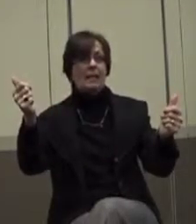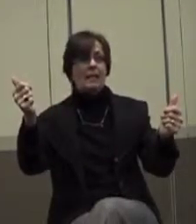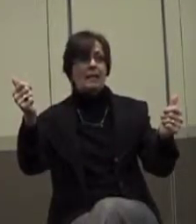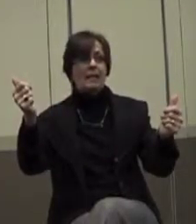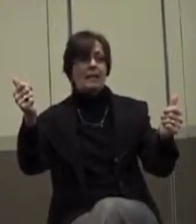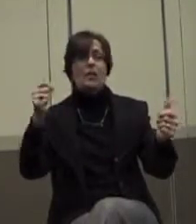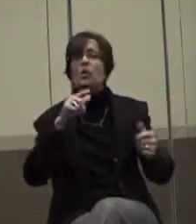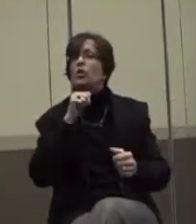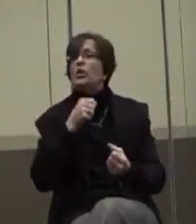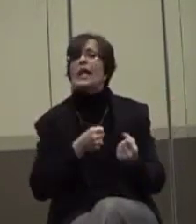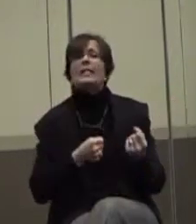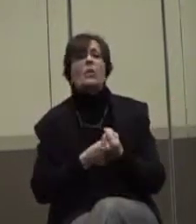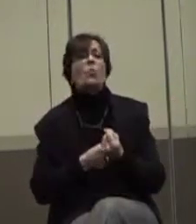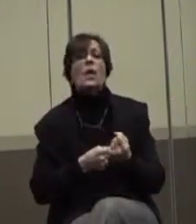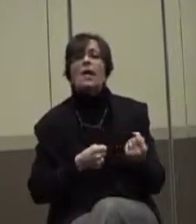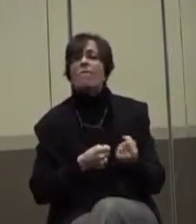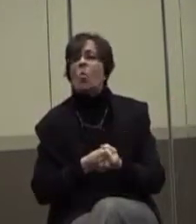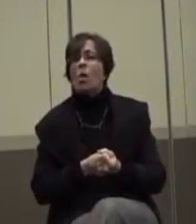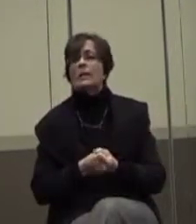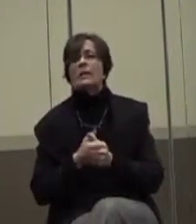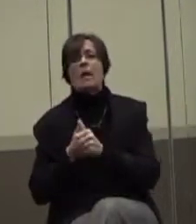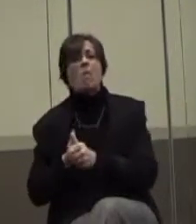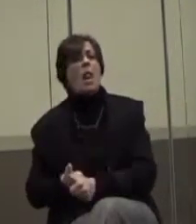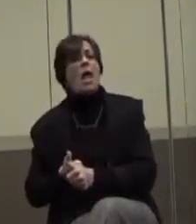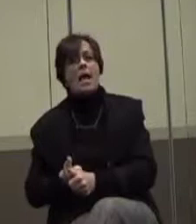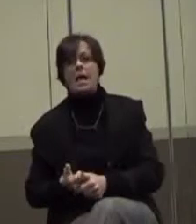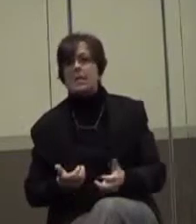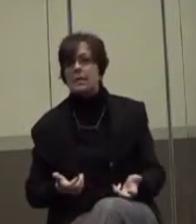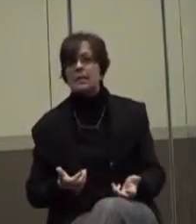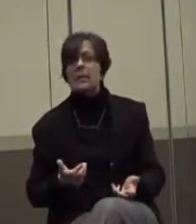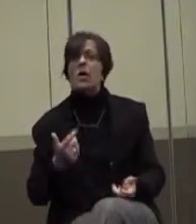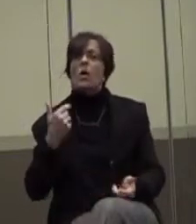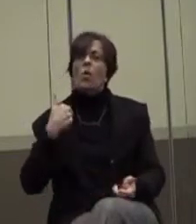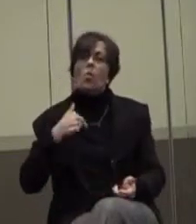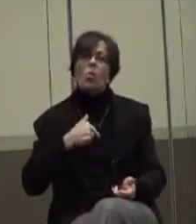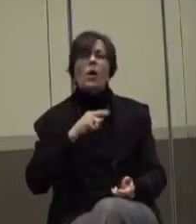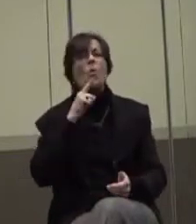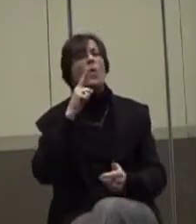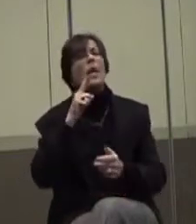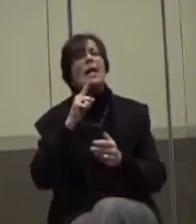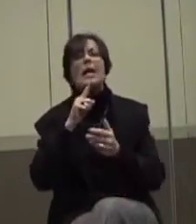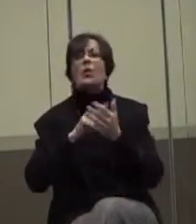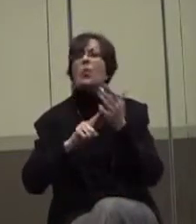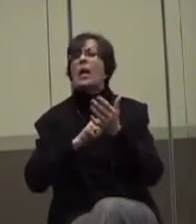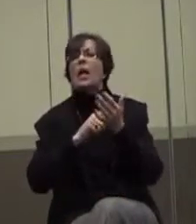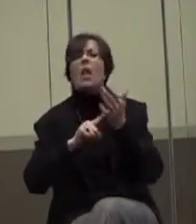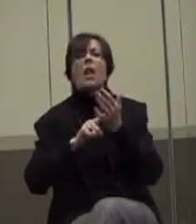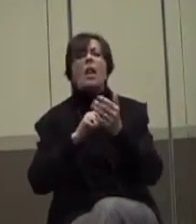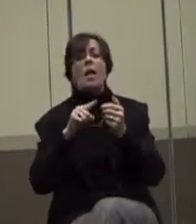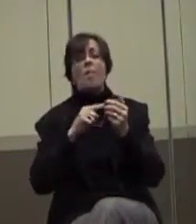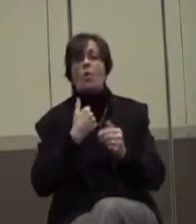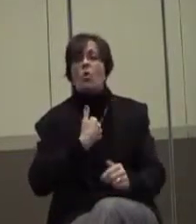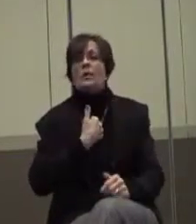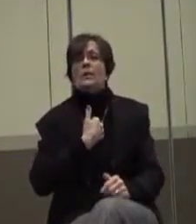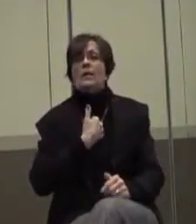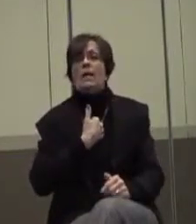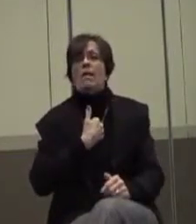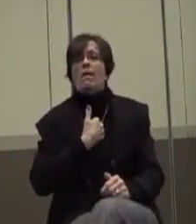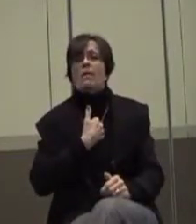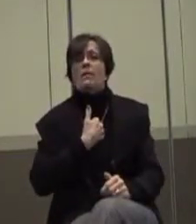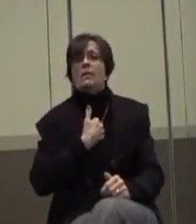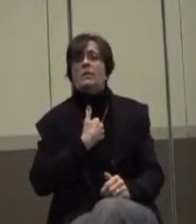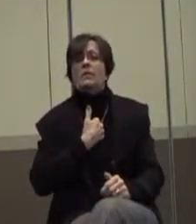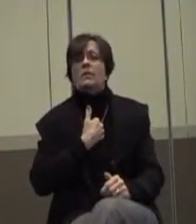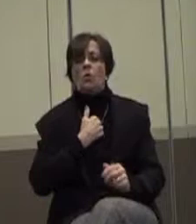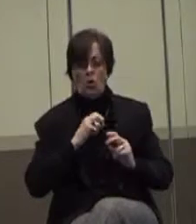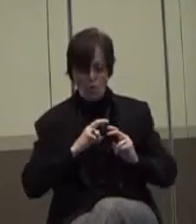That she doesn't reinforce compliance, okay? We are very critical about ourselves. Now my